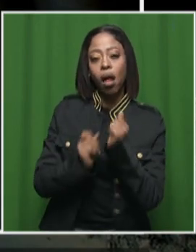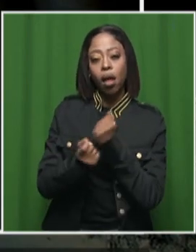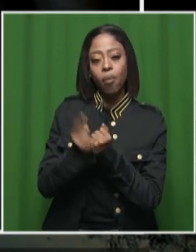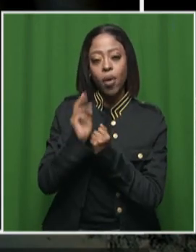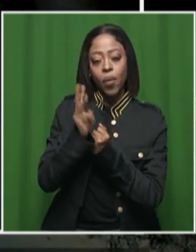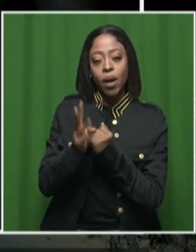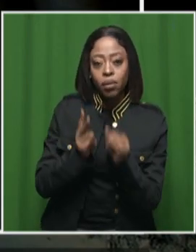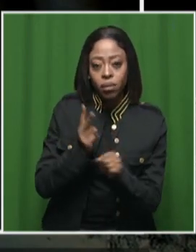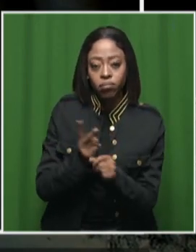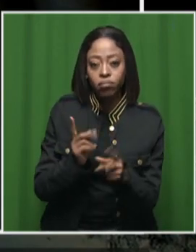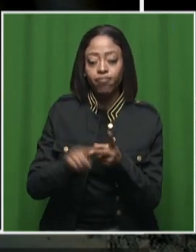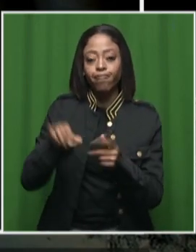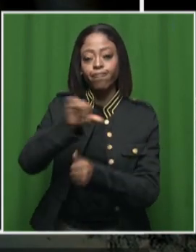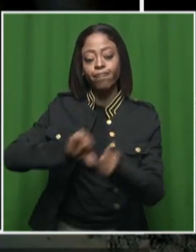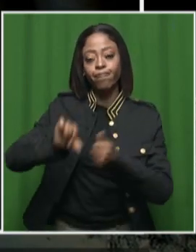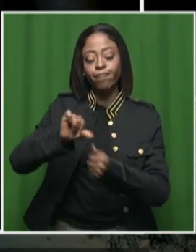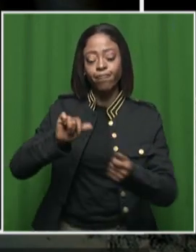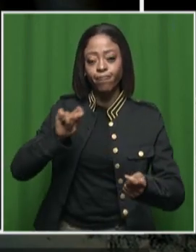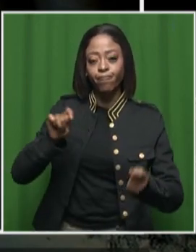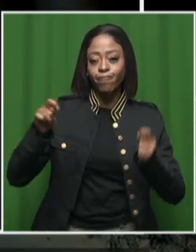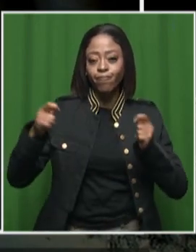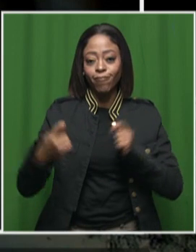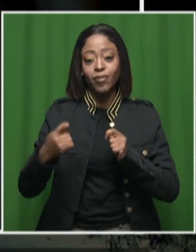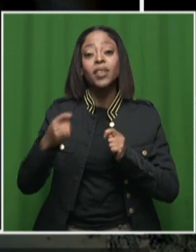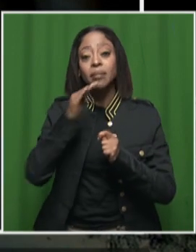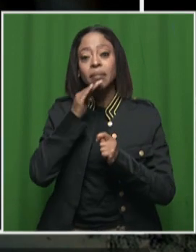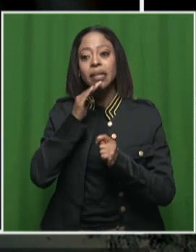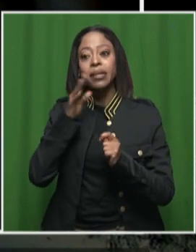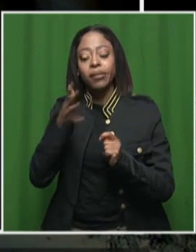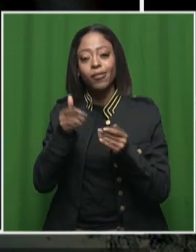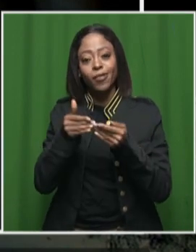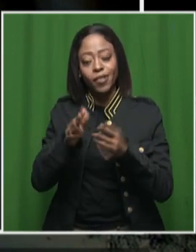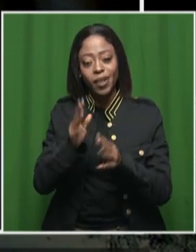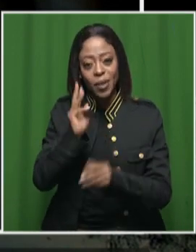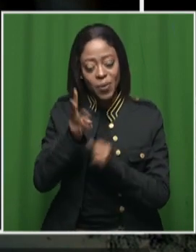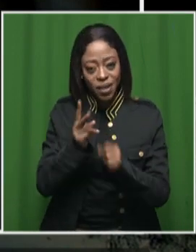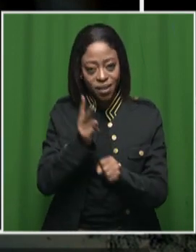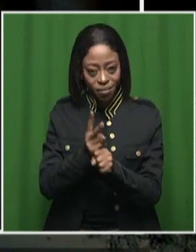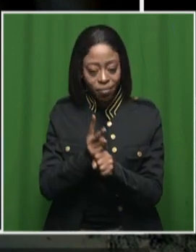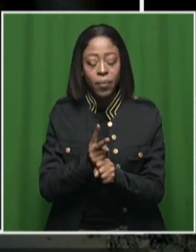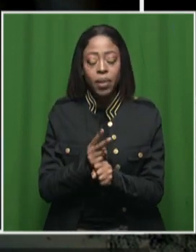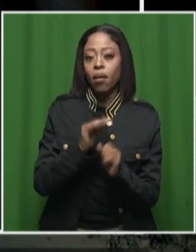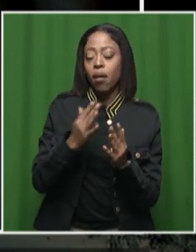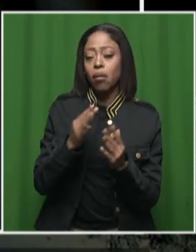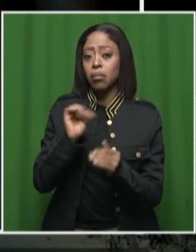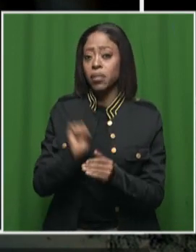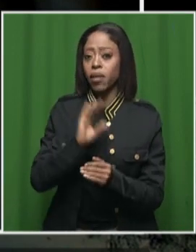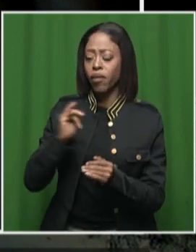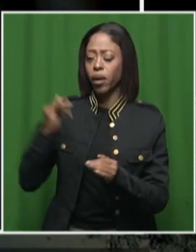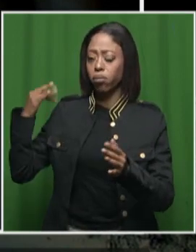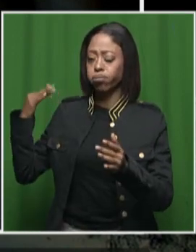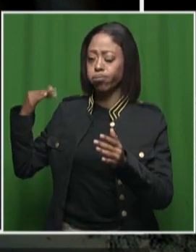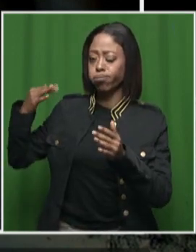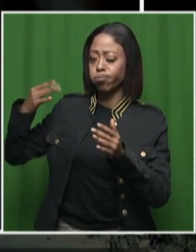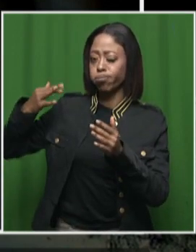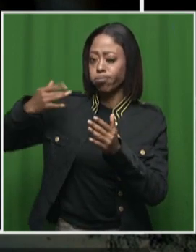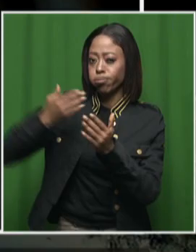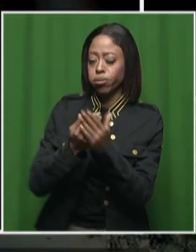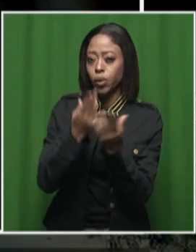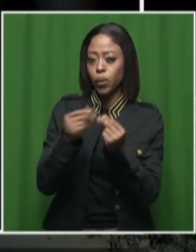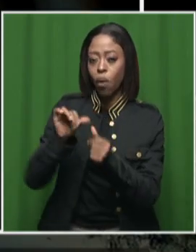at social transformation, and that will be right at the start. In fact, we're looking at how far South Africa has come in terms of